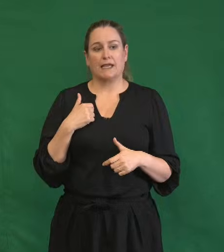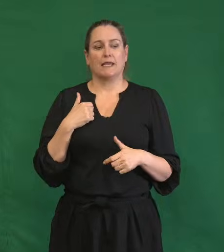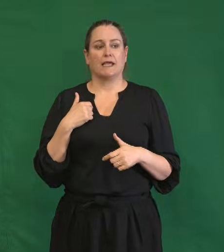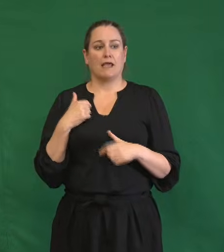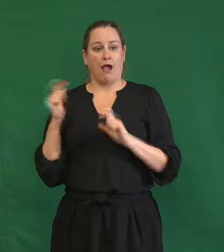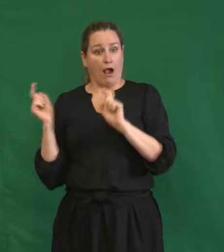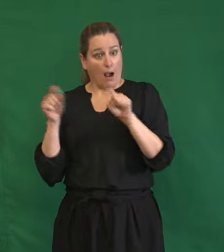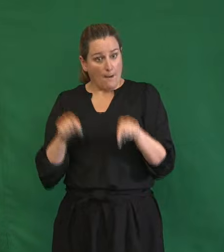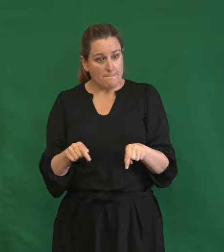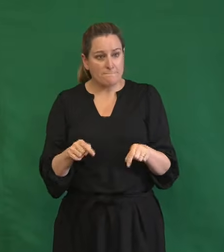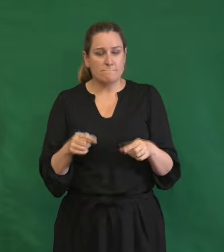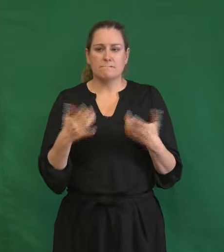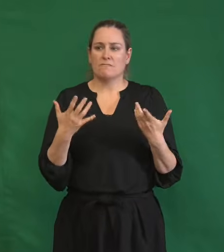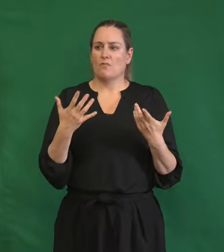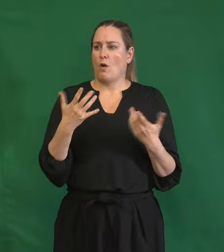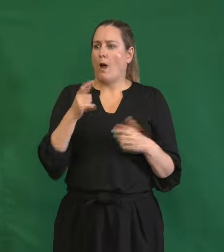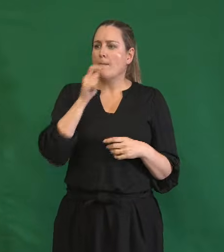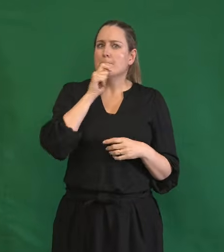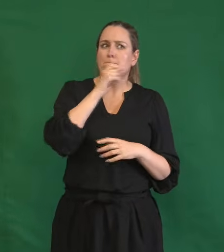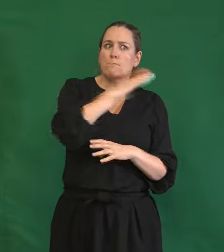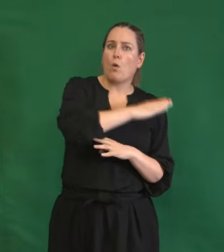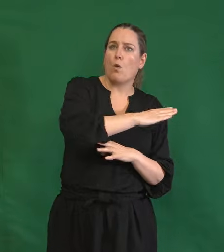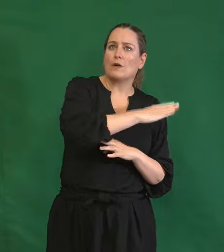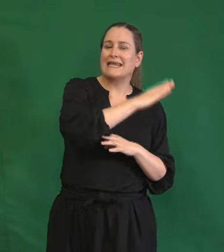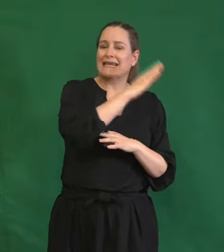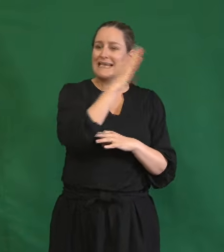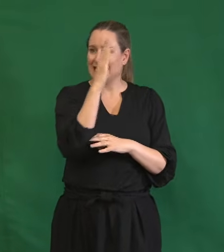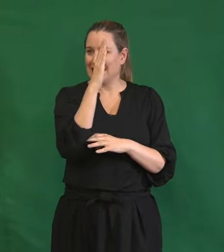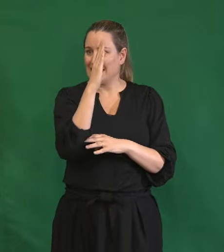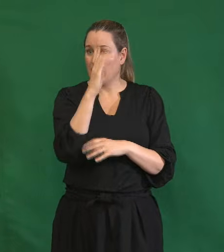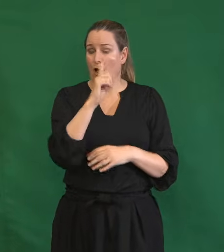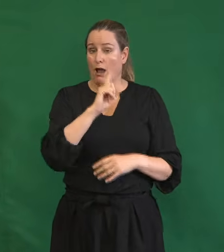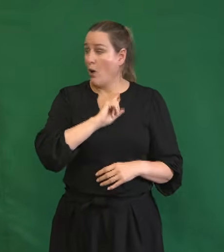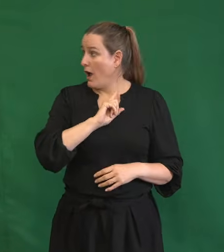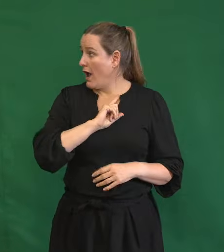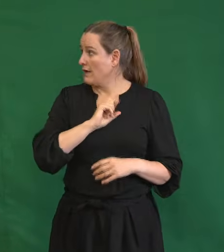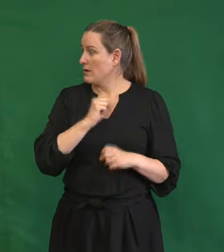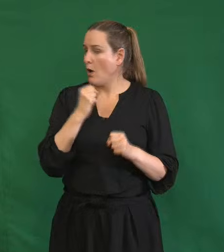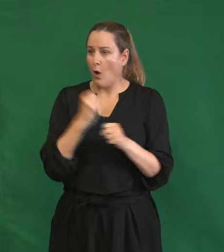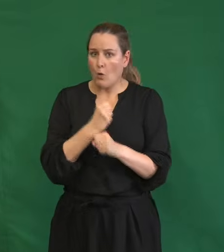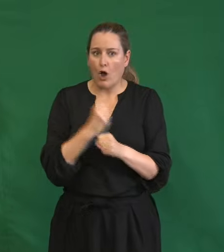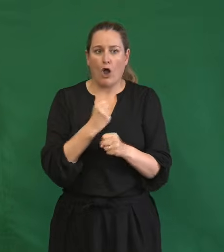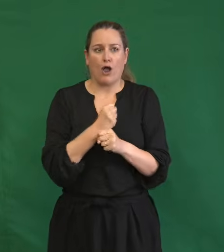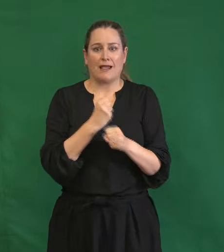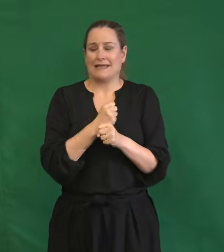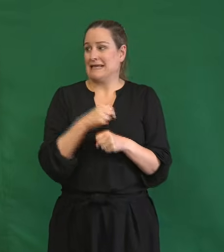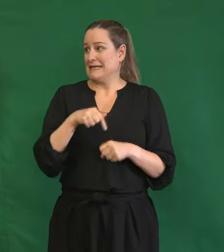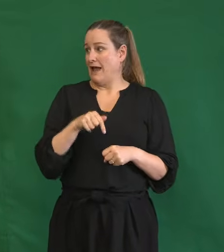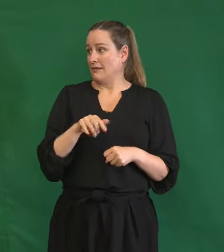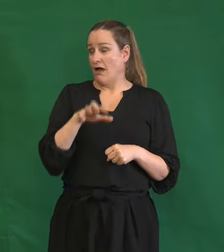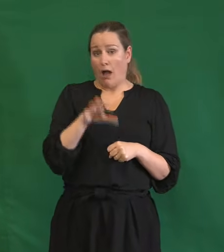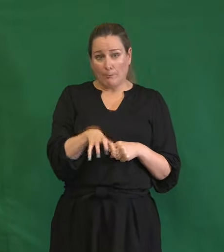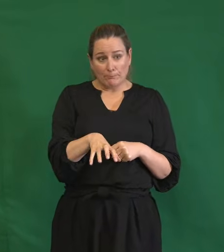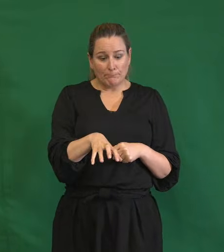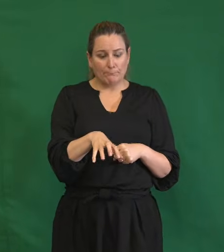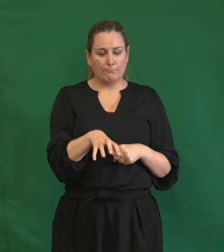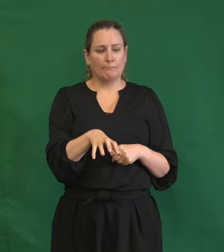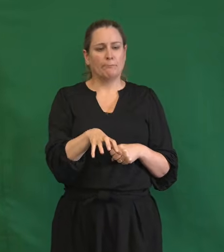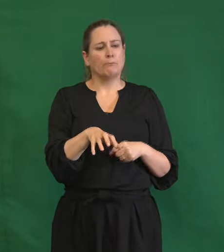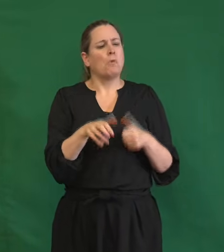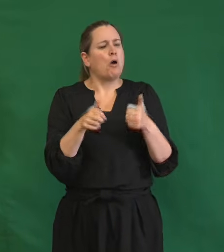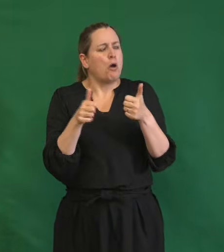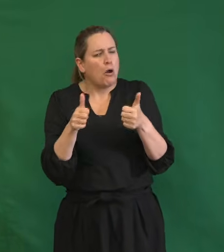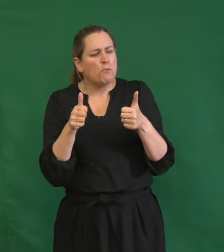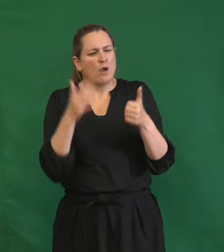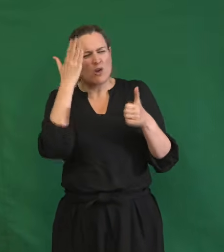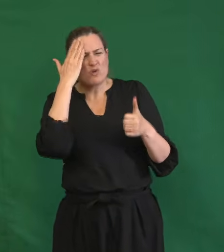that was focused on the work that is done mainly at the hub and in our node infrastructure, but also